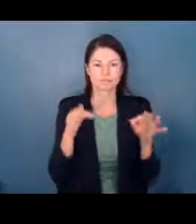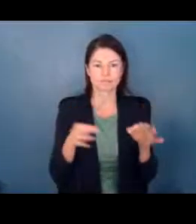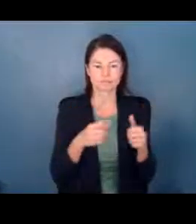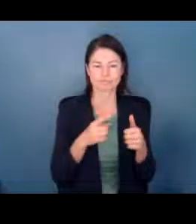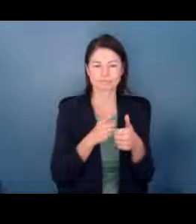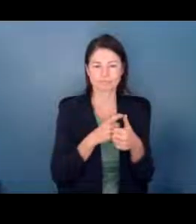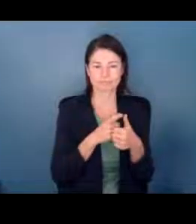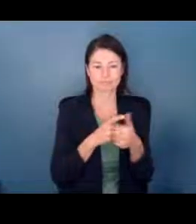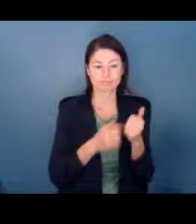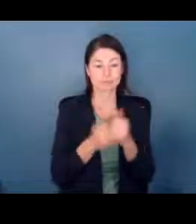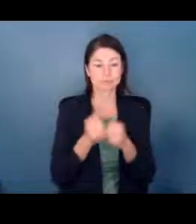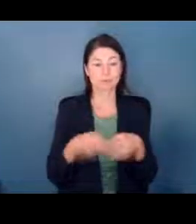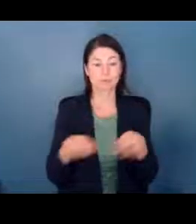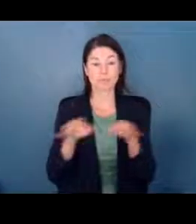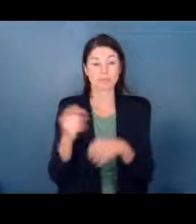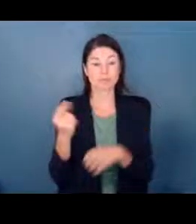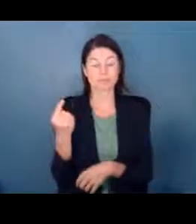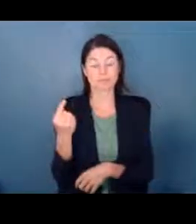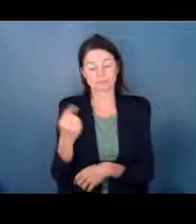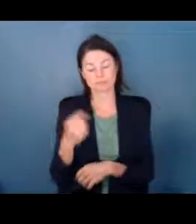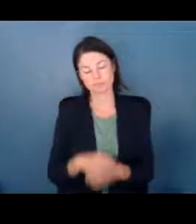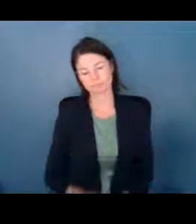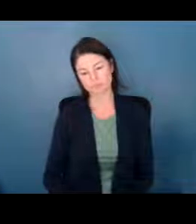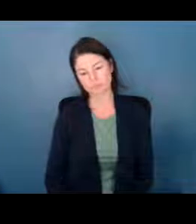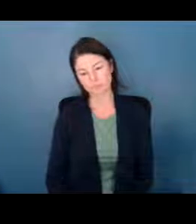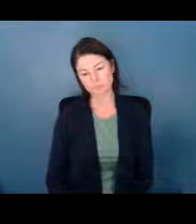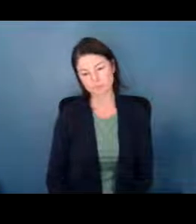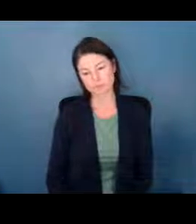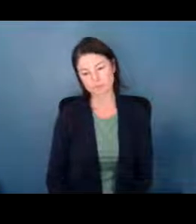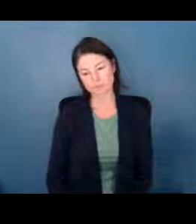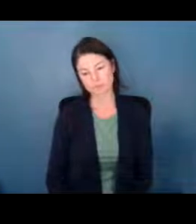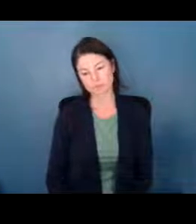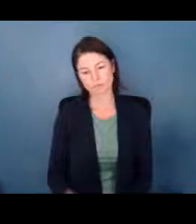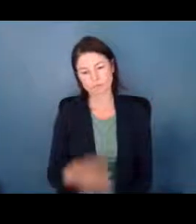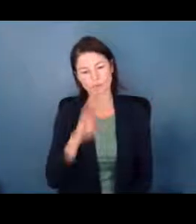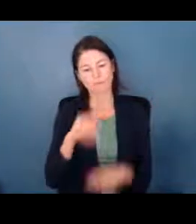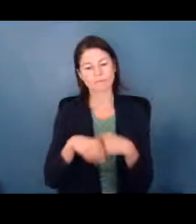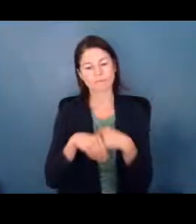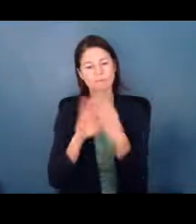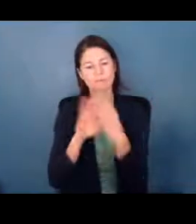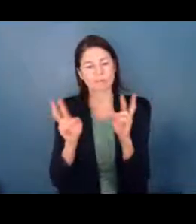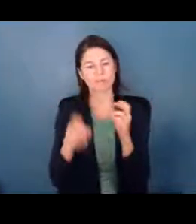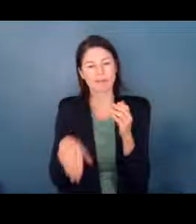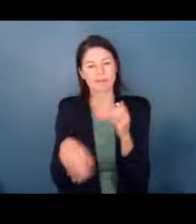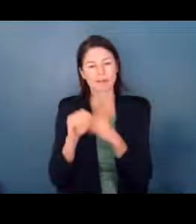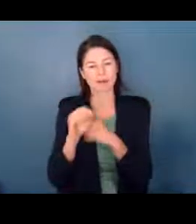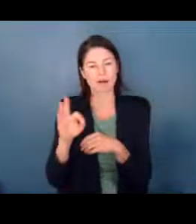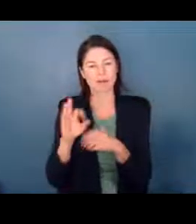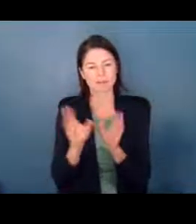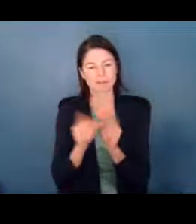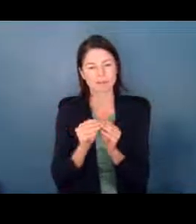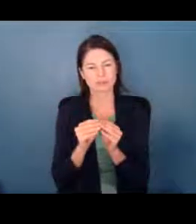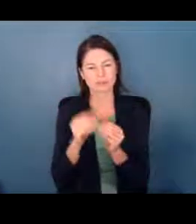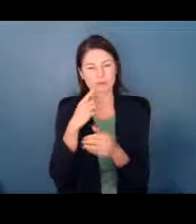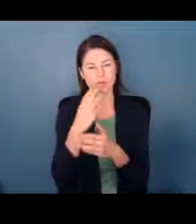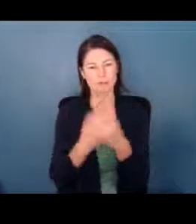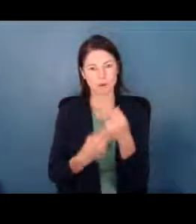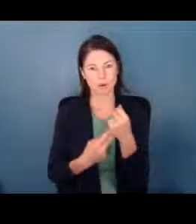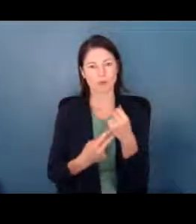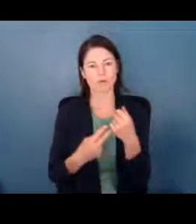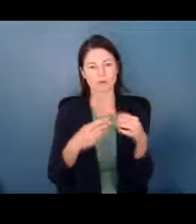is that we will be holding a virtual kickoff meeting for both sets of guidelines on October